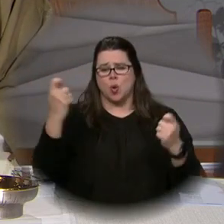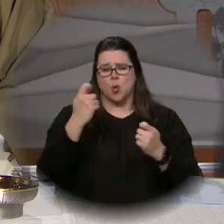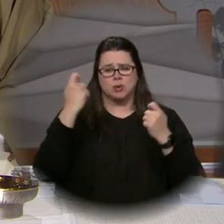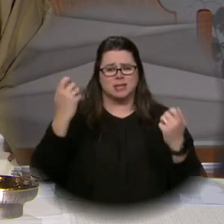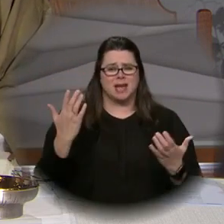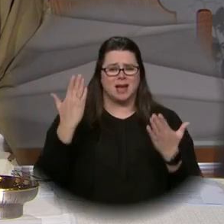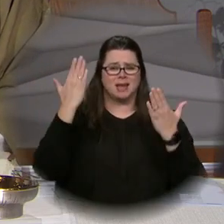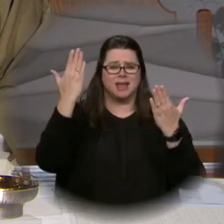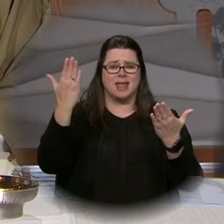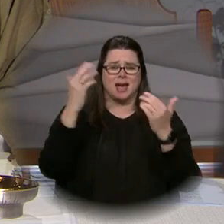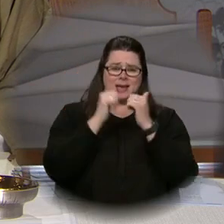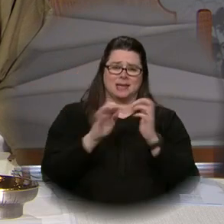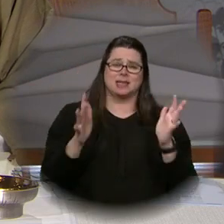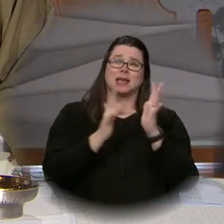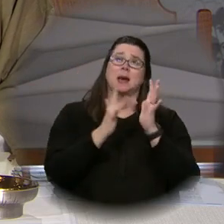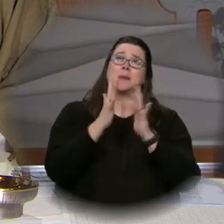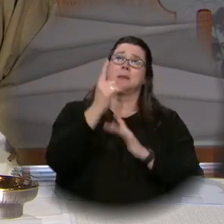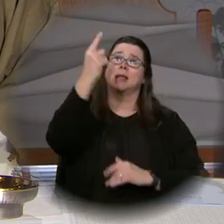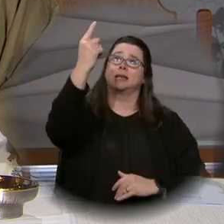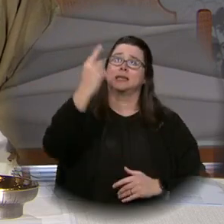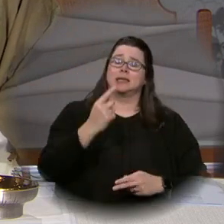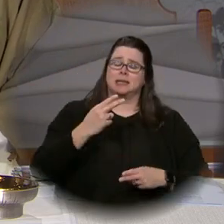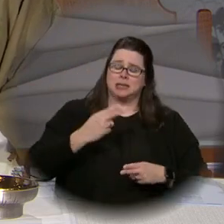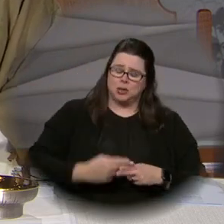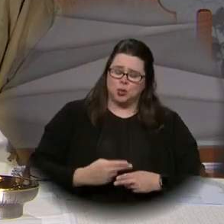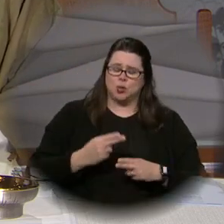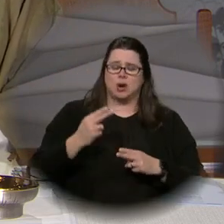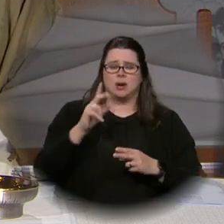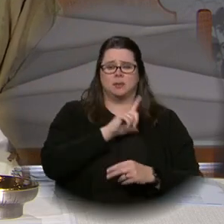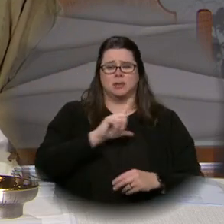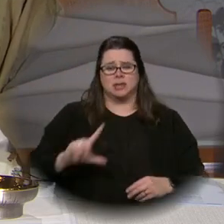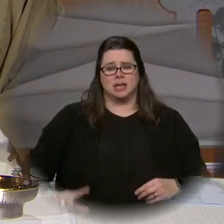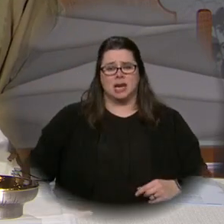Heaven and earth are full of your glory. Hosanna in the highest.